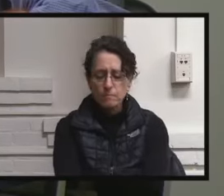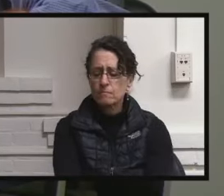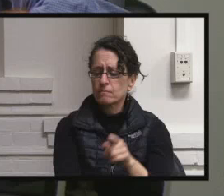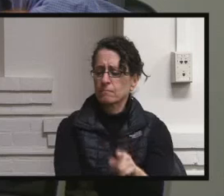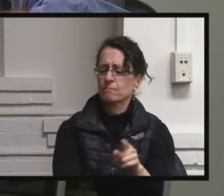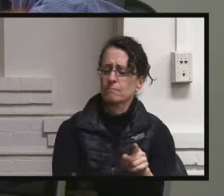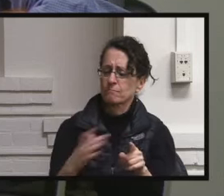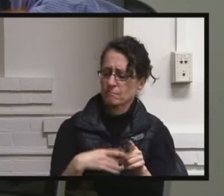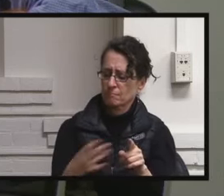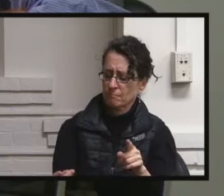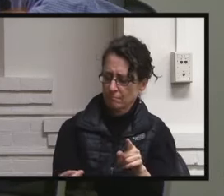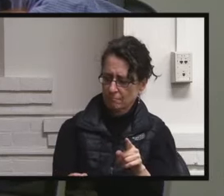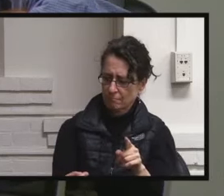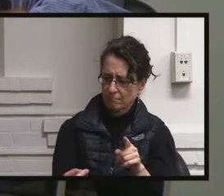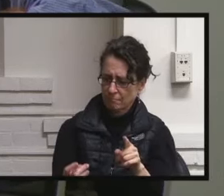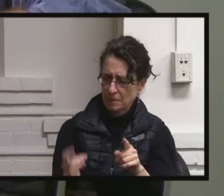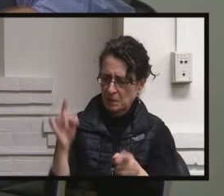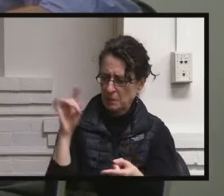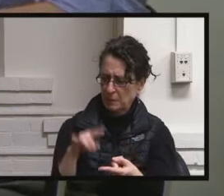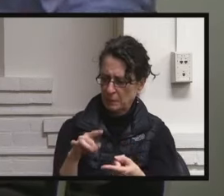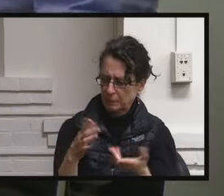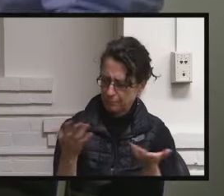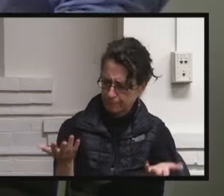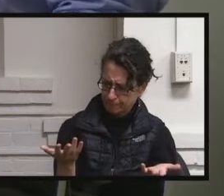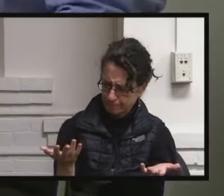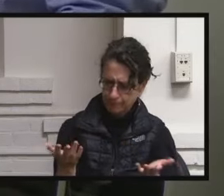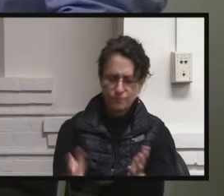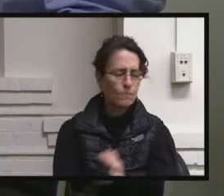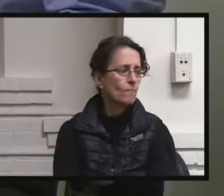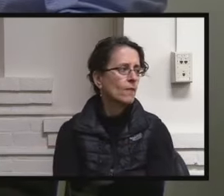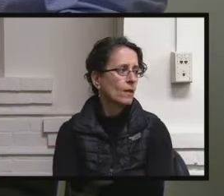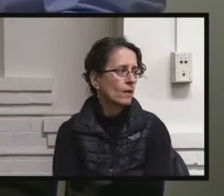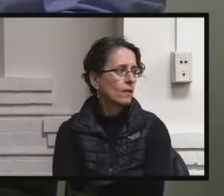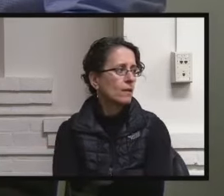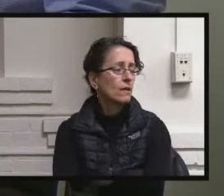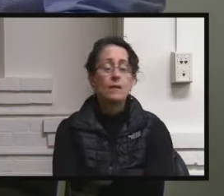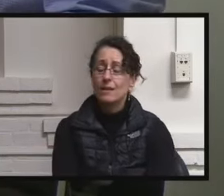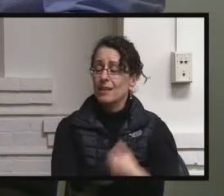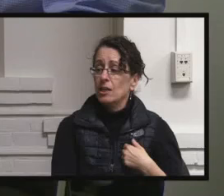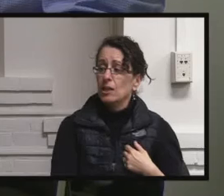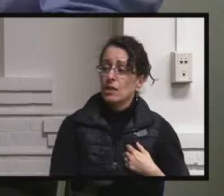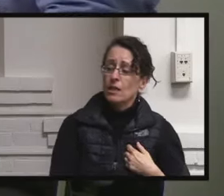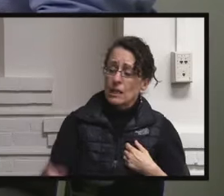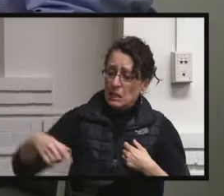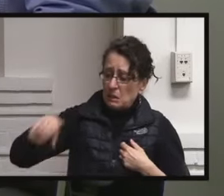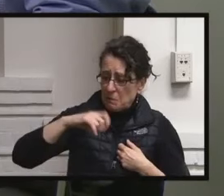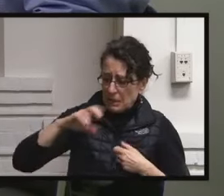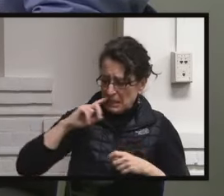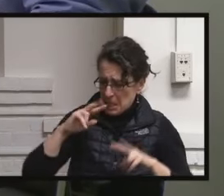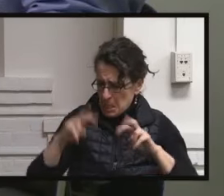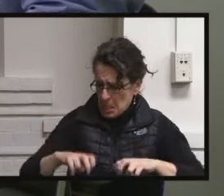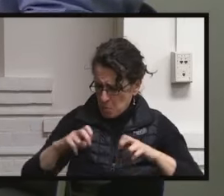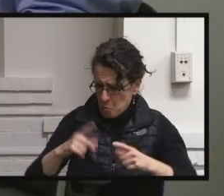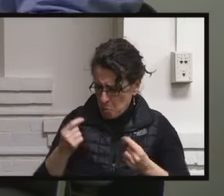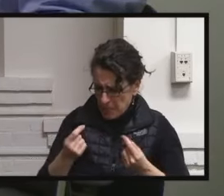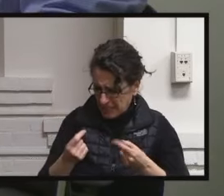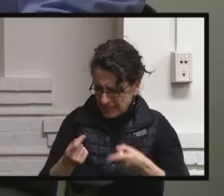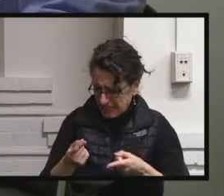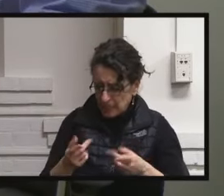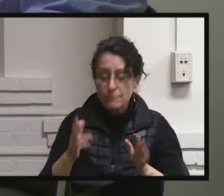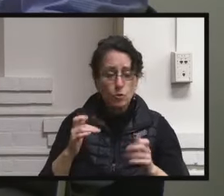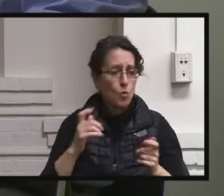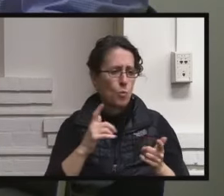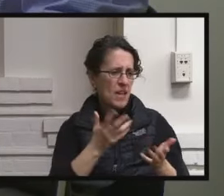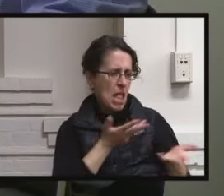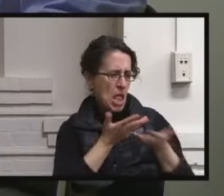so one of the ways in which we tried to assess what's going on there is by talking to some of the haulers